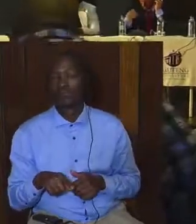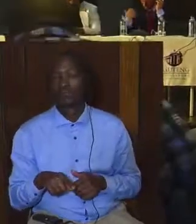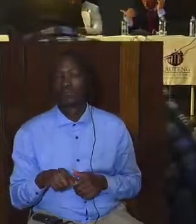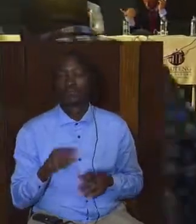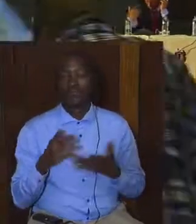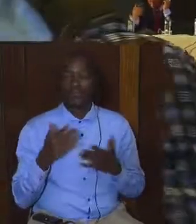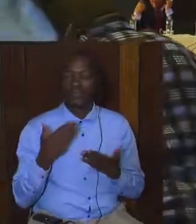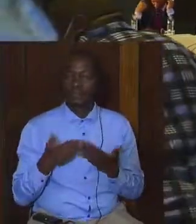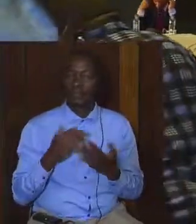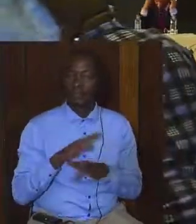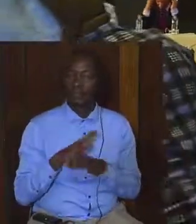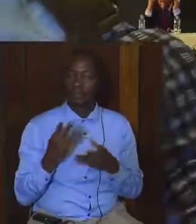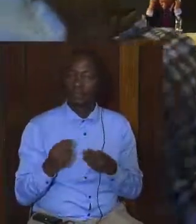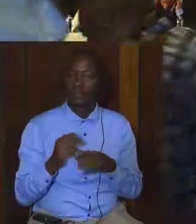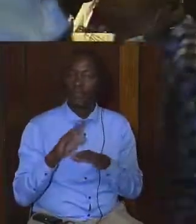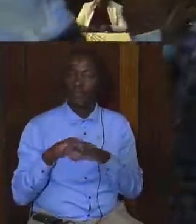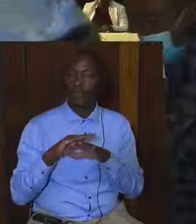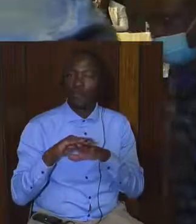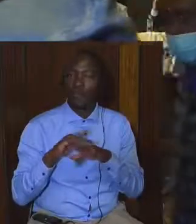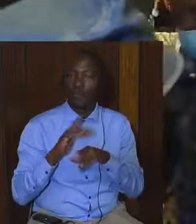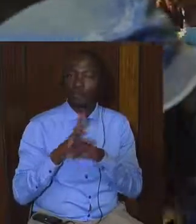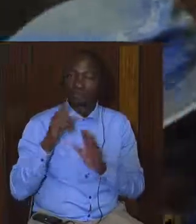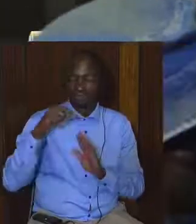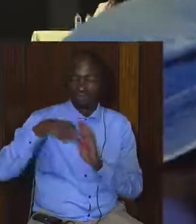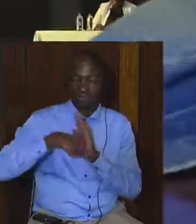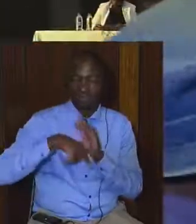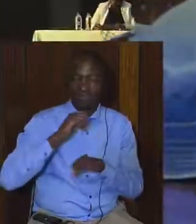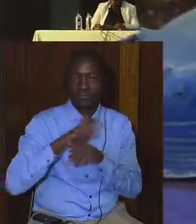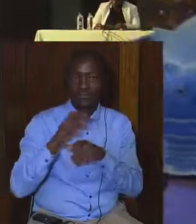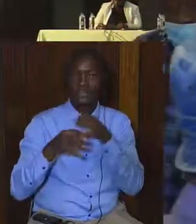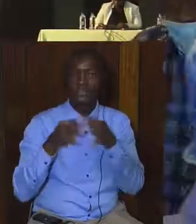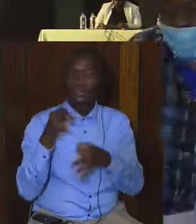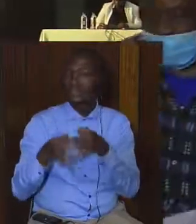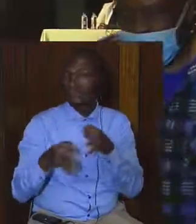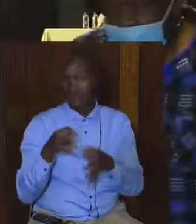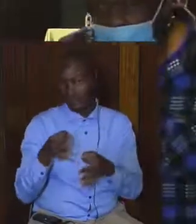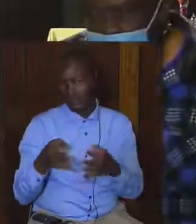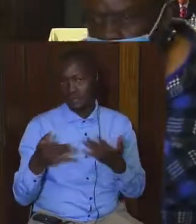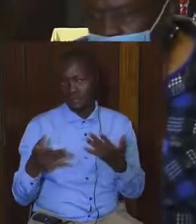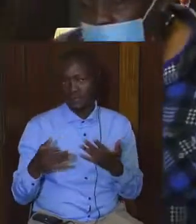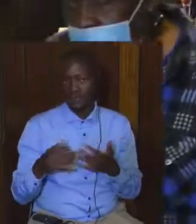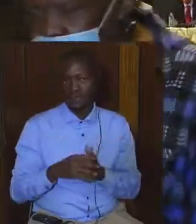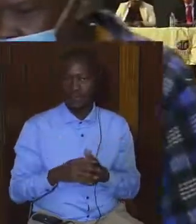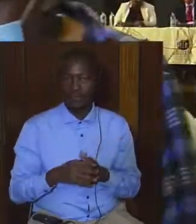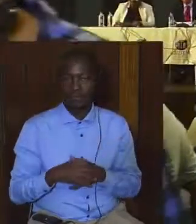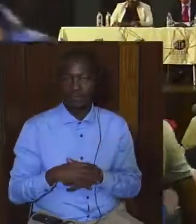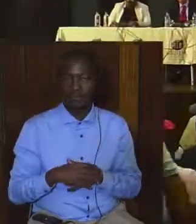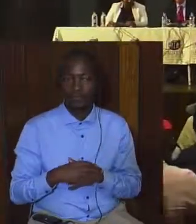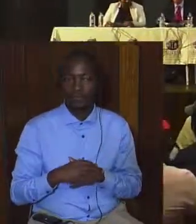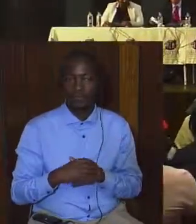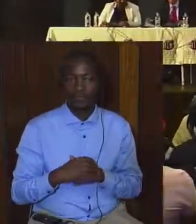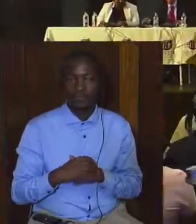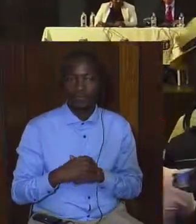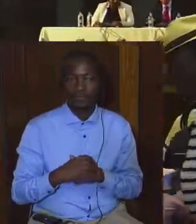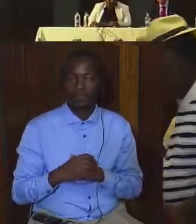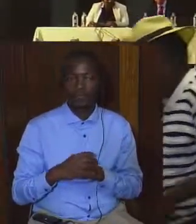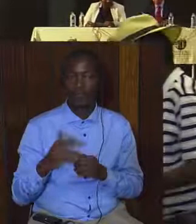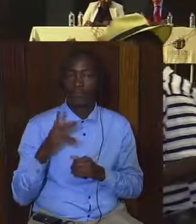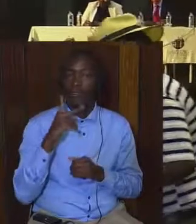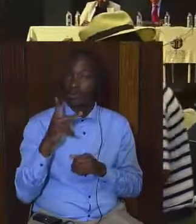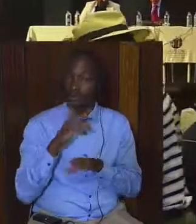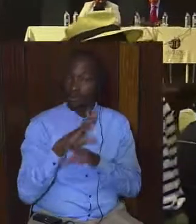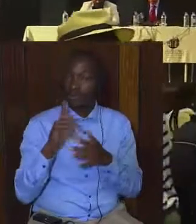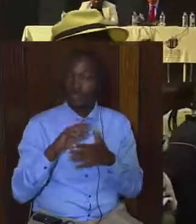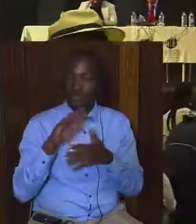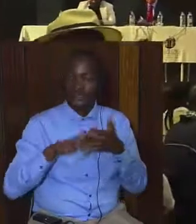and to be able to have a more in-depth discussion. And we will look at how do we